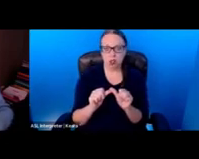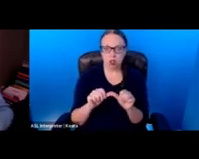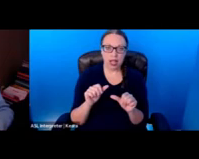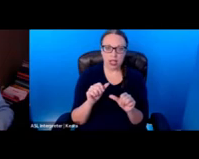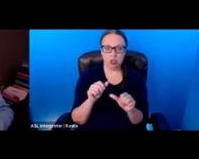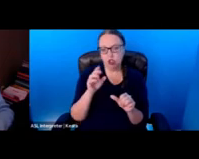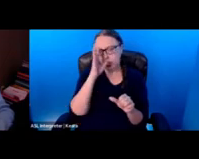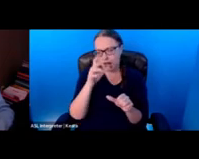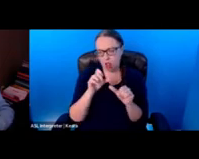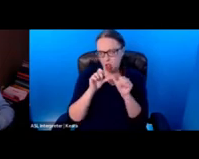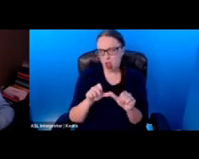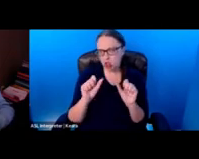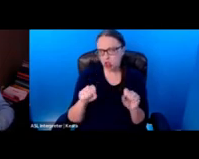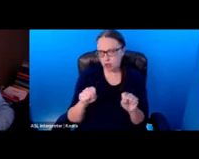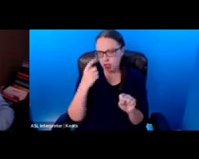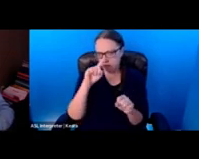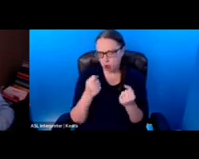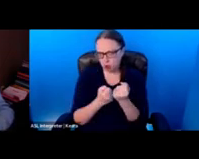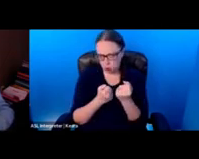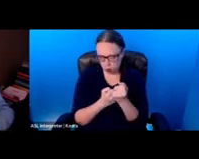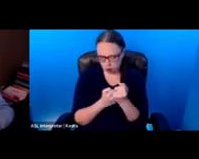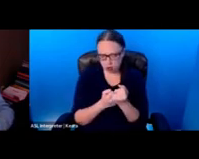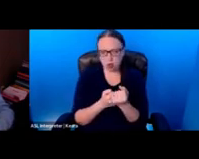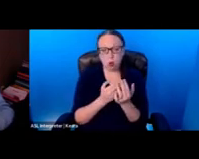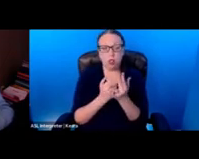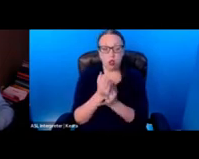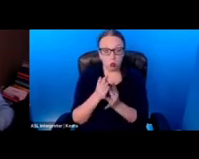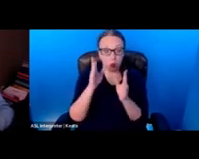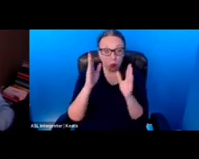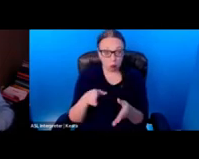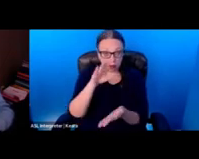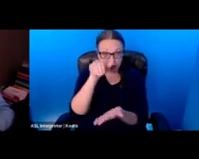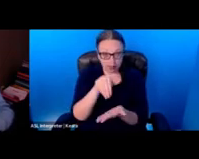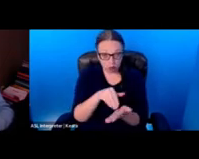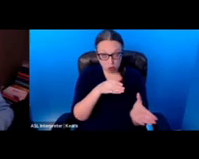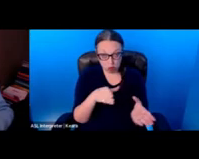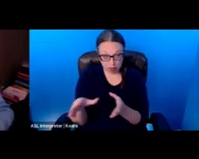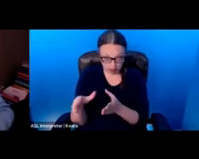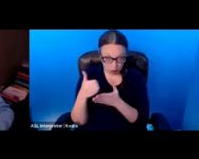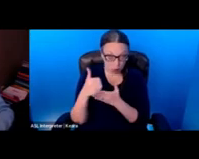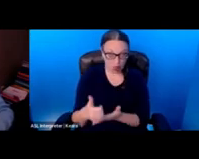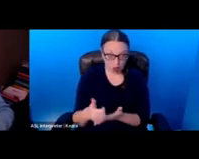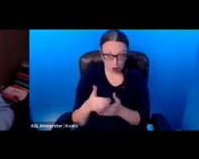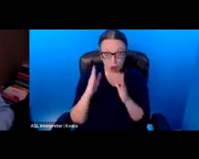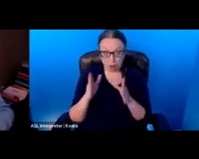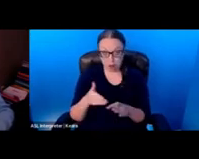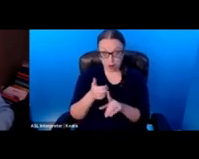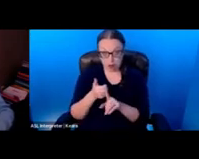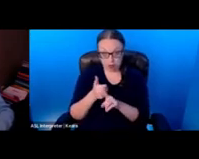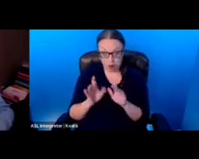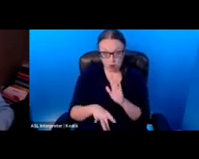And it's through person-centered planning, it's designed to help people find find self-directed services